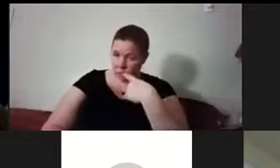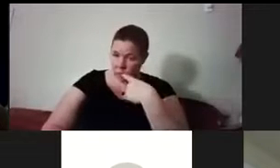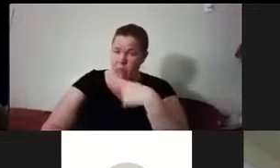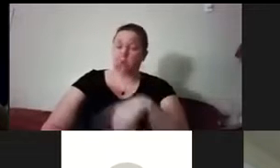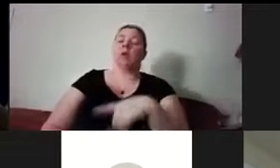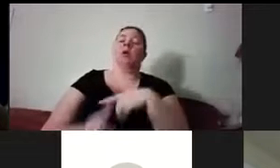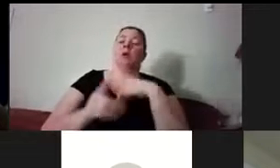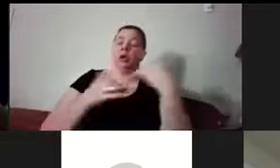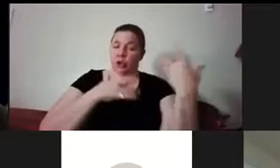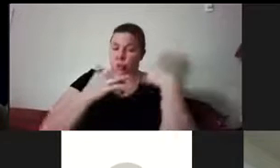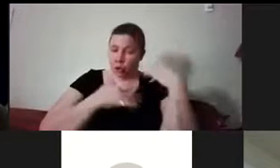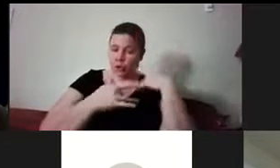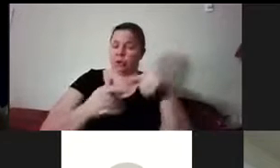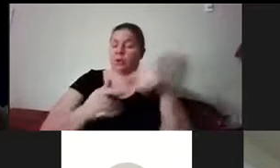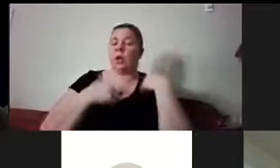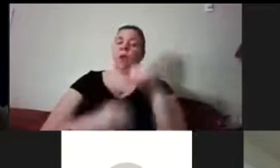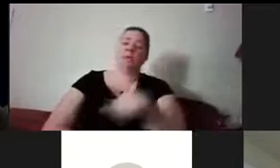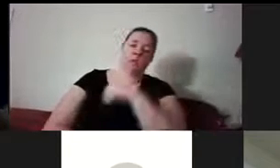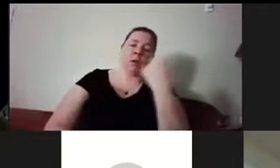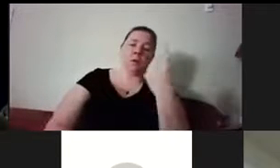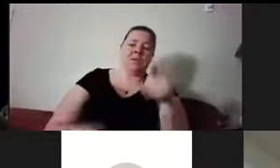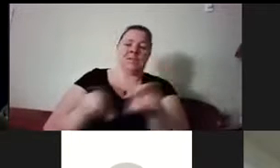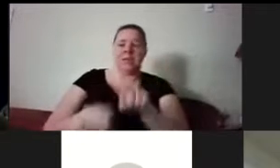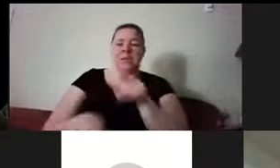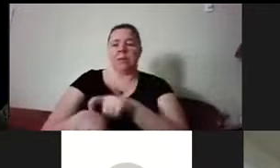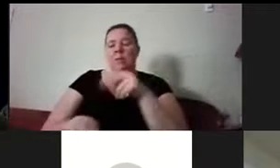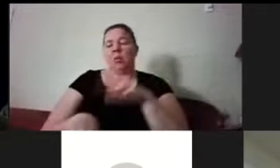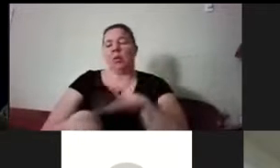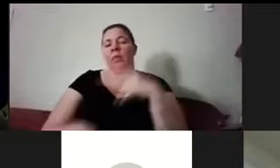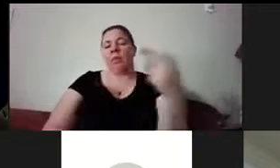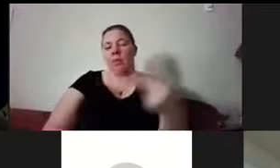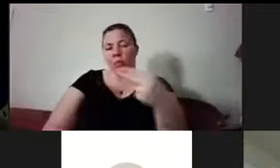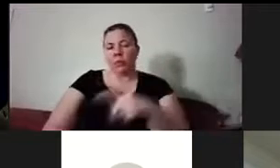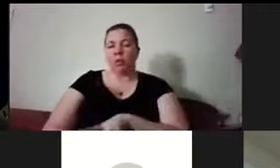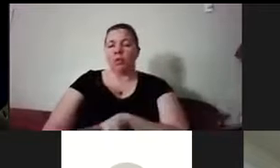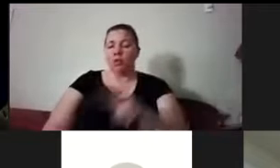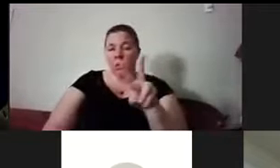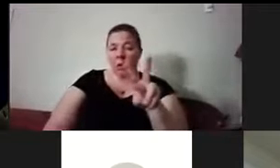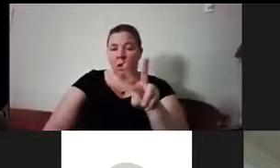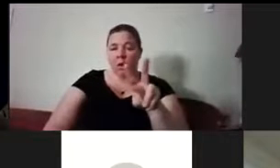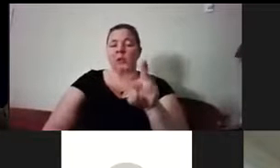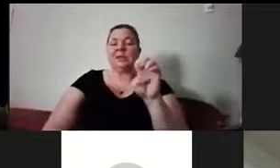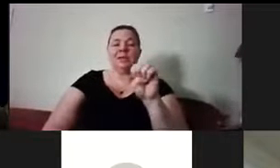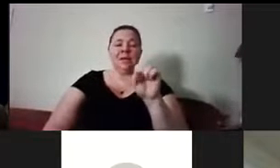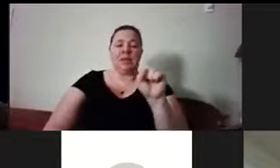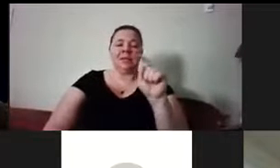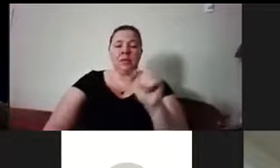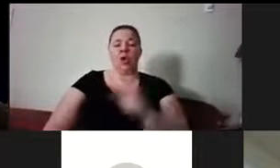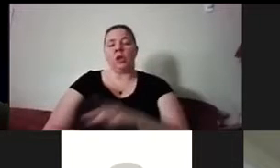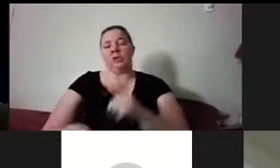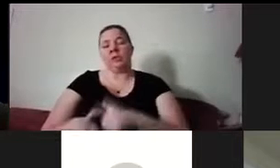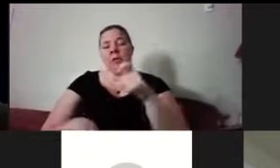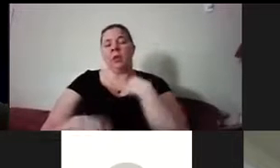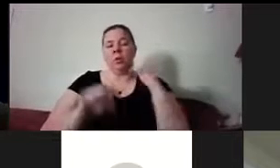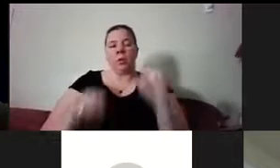or concerns, we have another webinar same time on Thursday, 2 o'clock Eastern Standard Time. Please be on time so that we